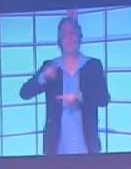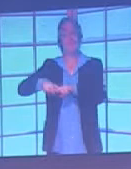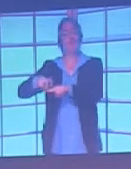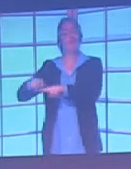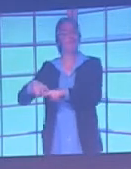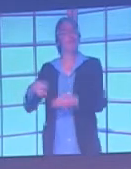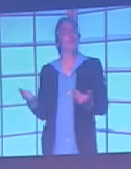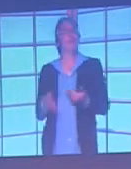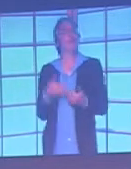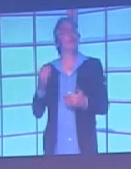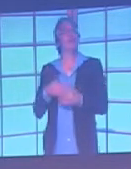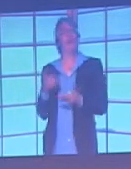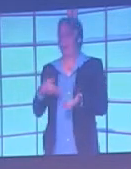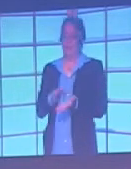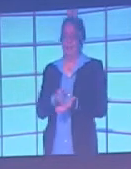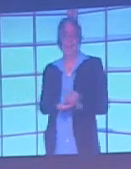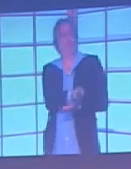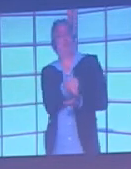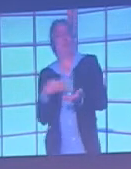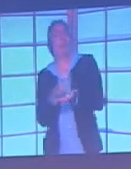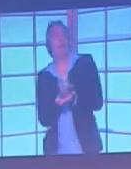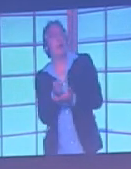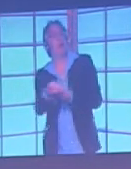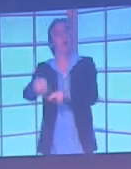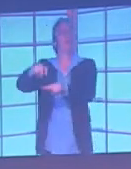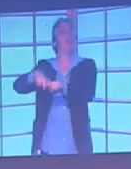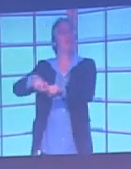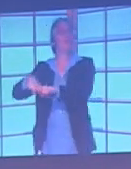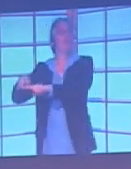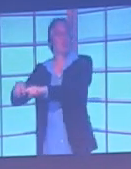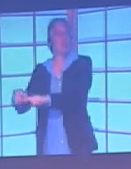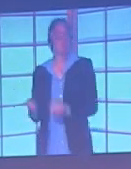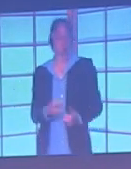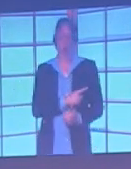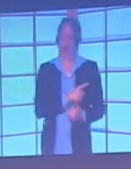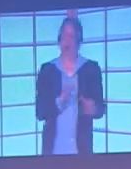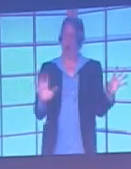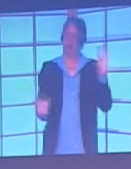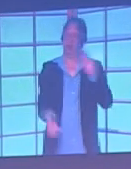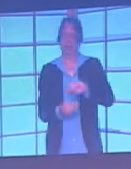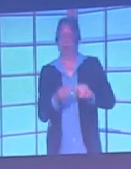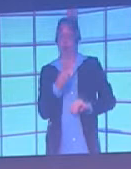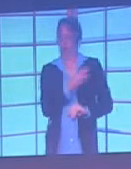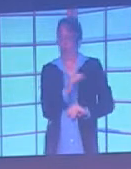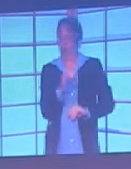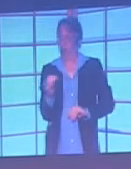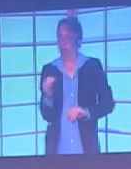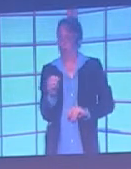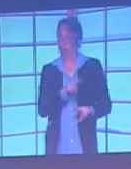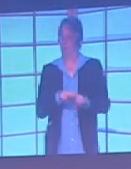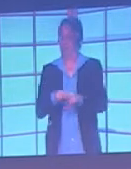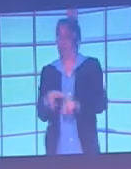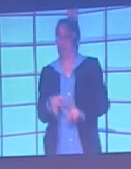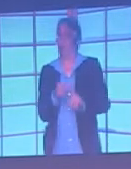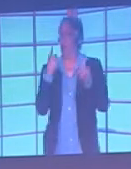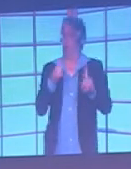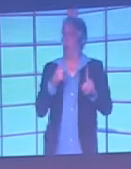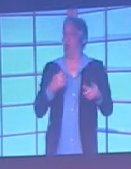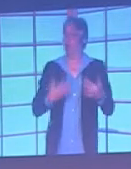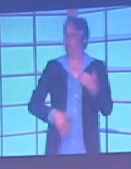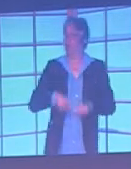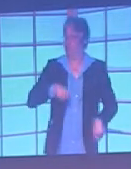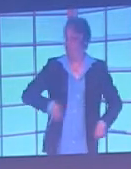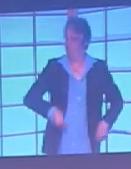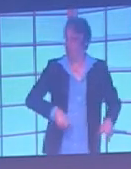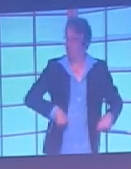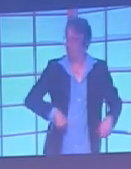seats, and it's very important in Poland. Every ticket in our club is free.